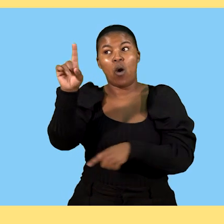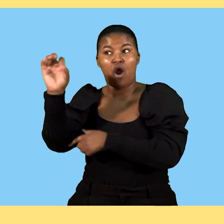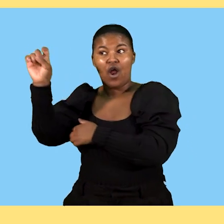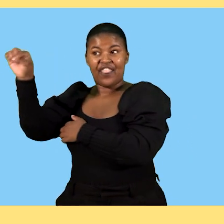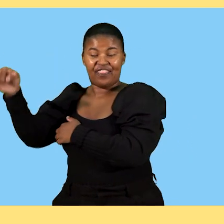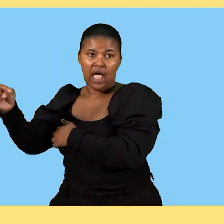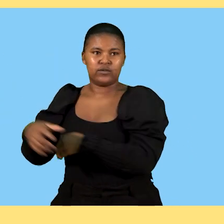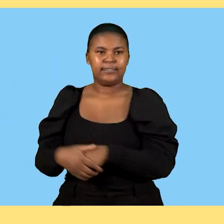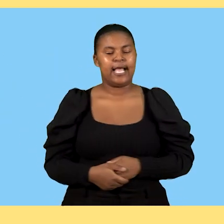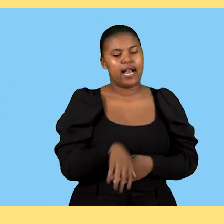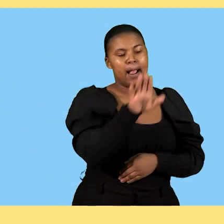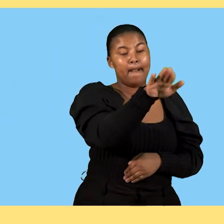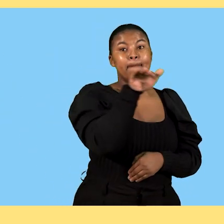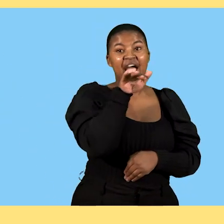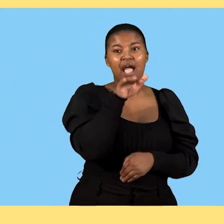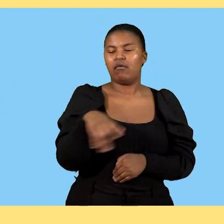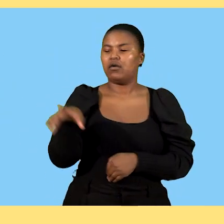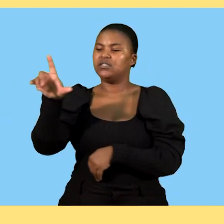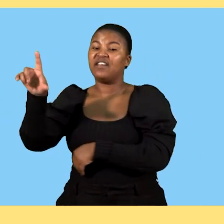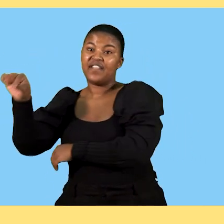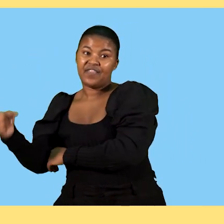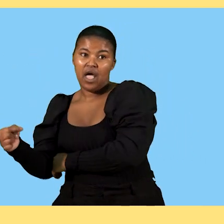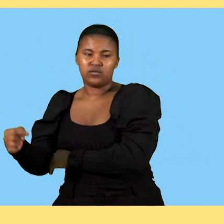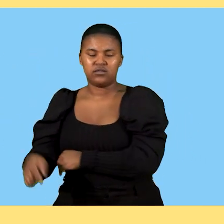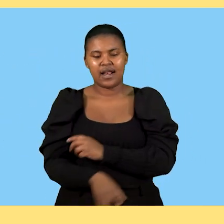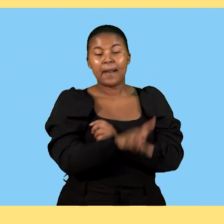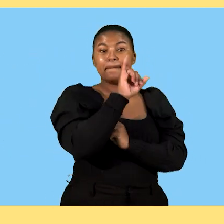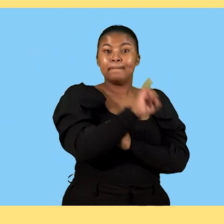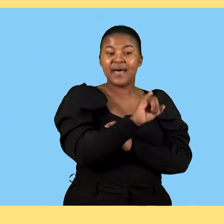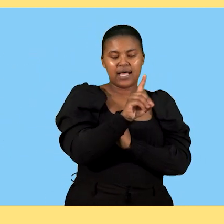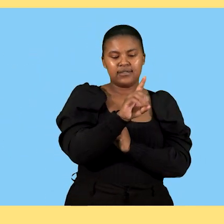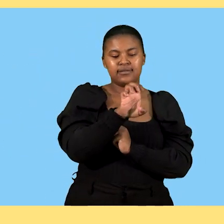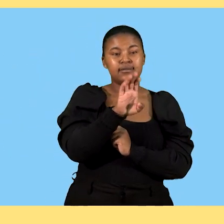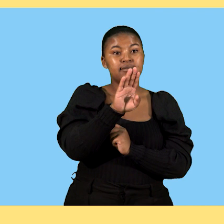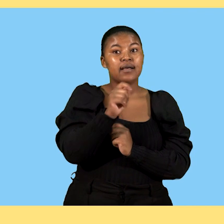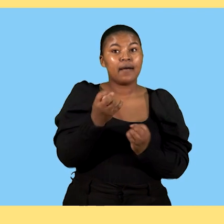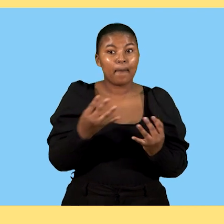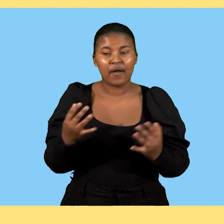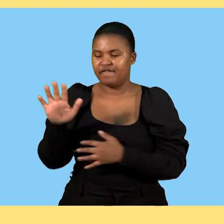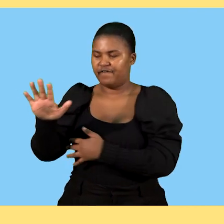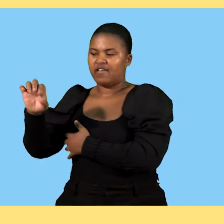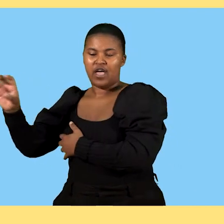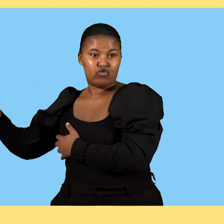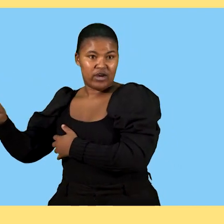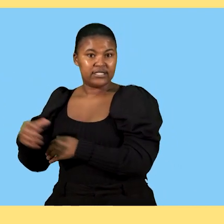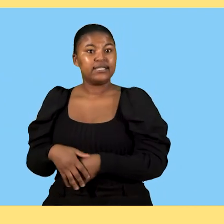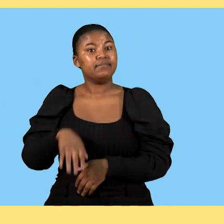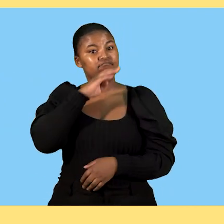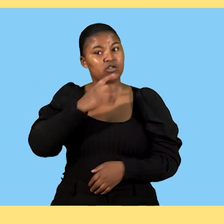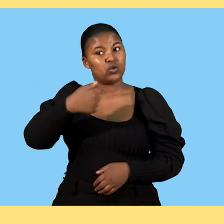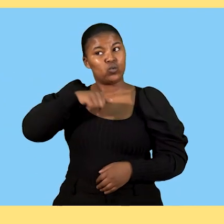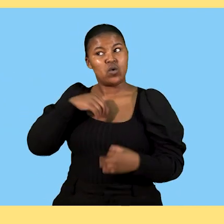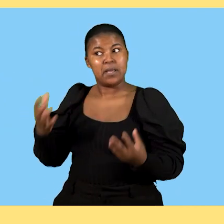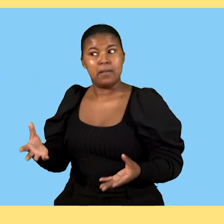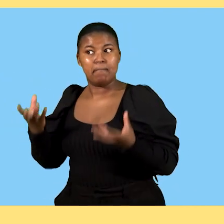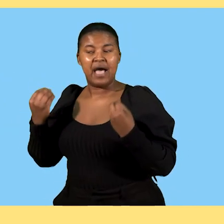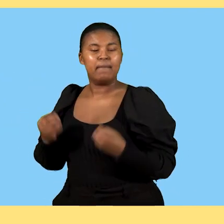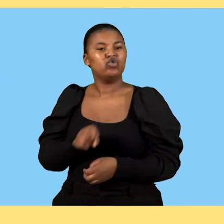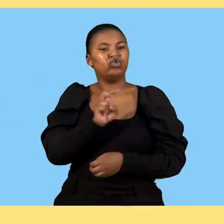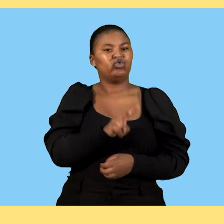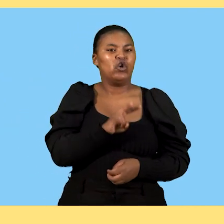7,000, and then bad debts 500. An amount of 250 was received